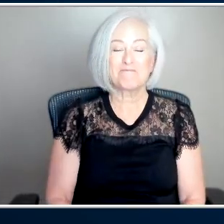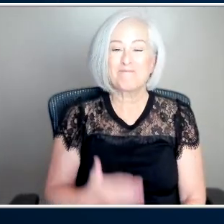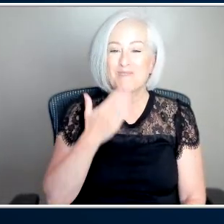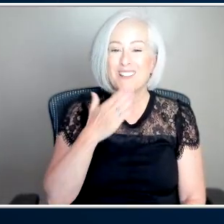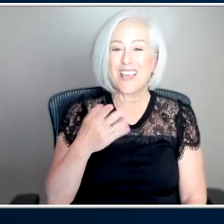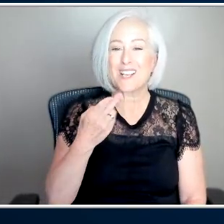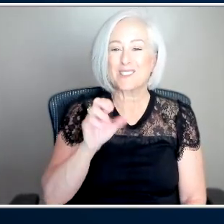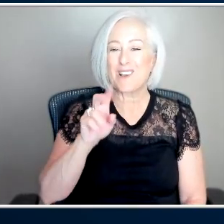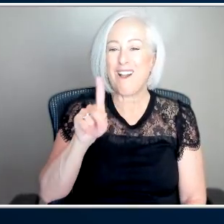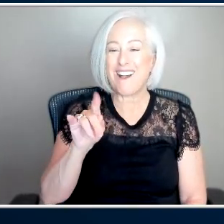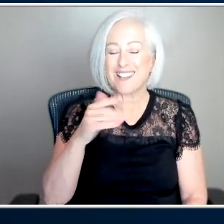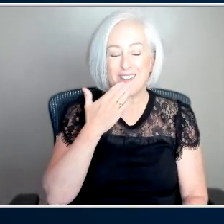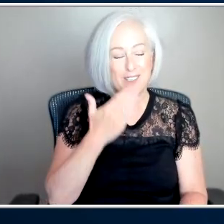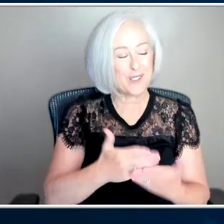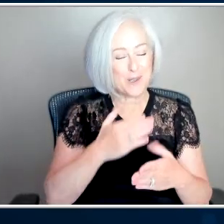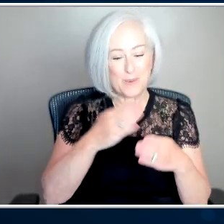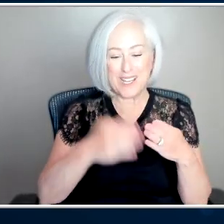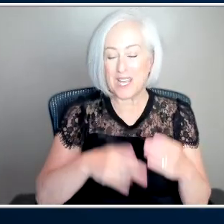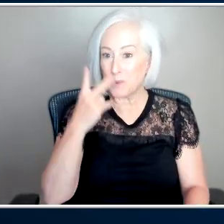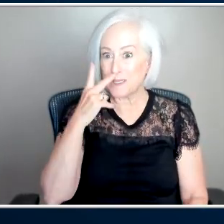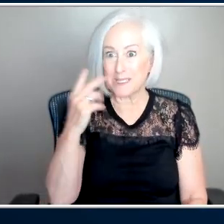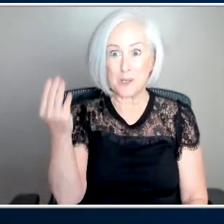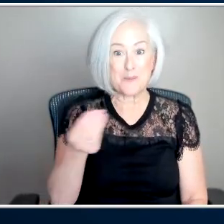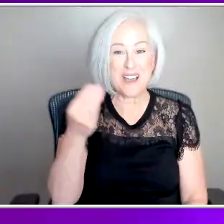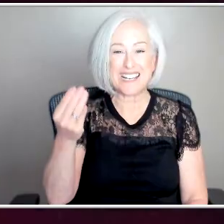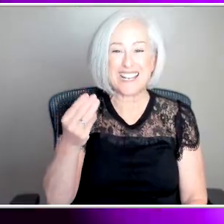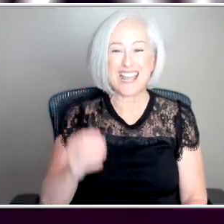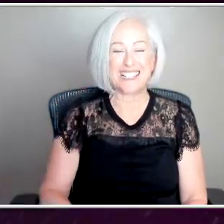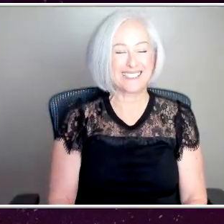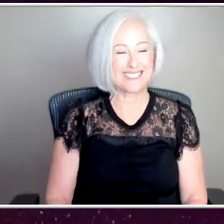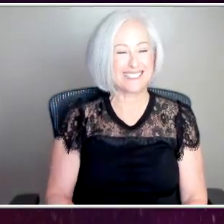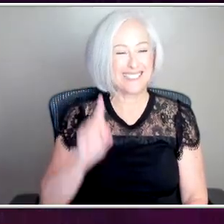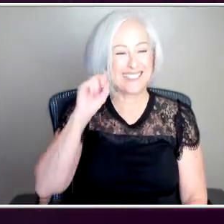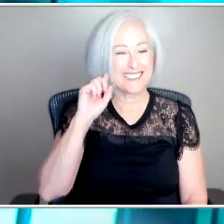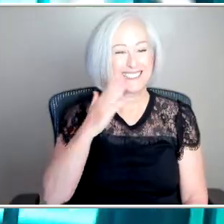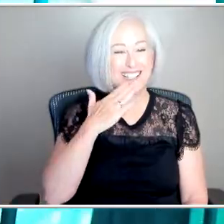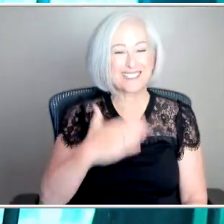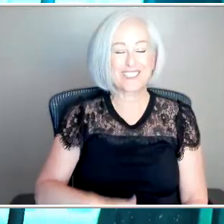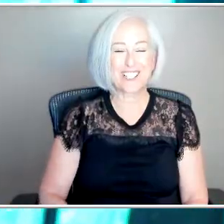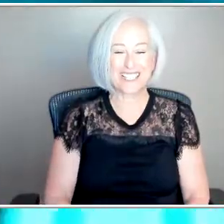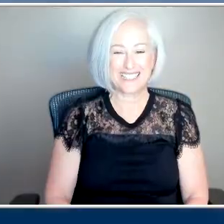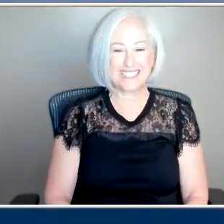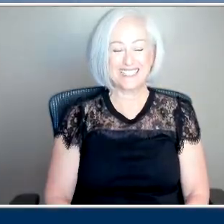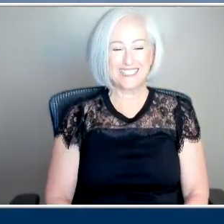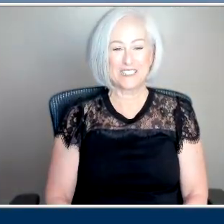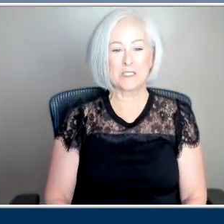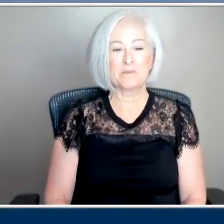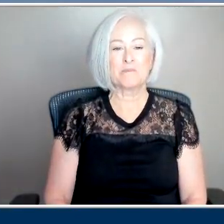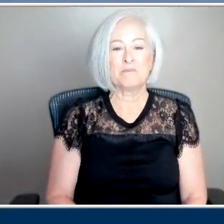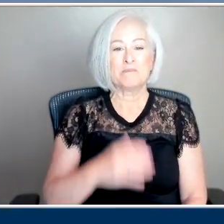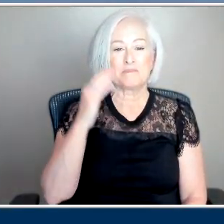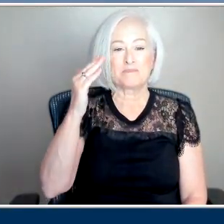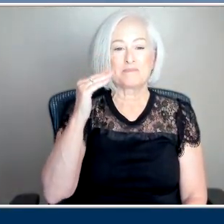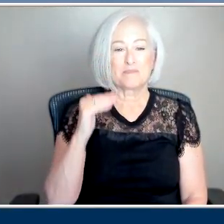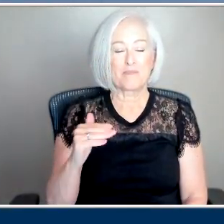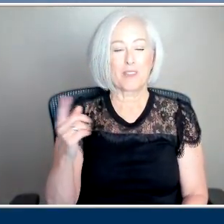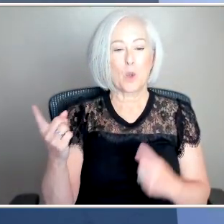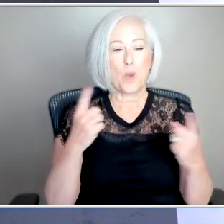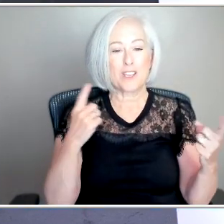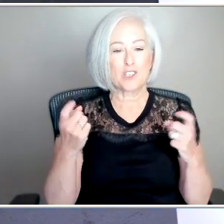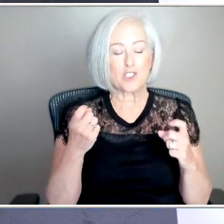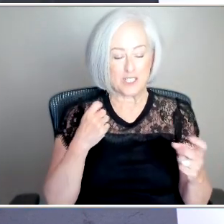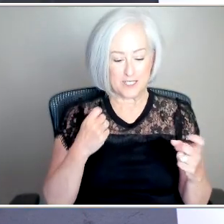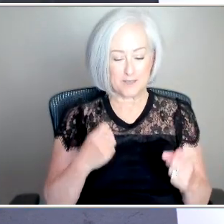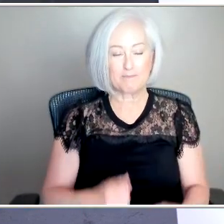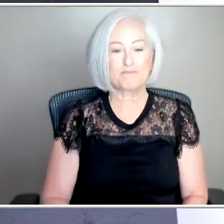We'll see you back here in studio on Monday. Sounds good. Let's get to some questions from our viewers. Erica, you mentioned